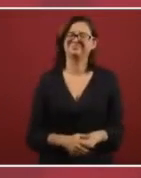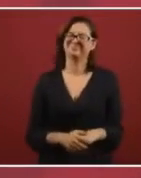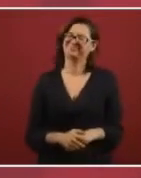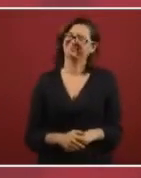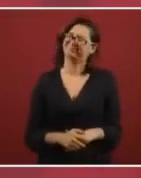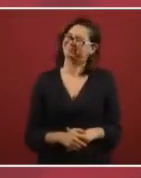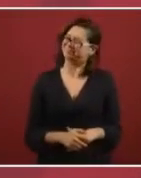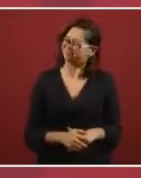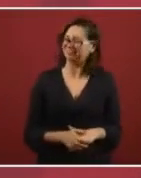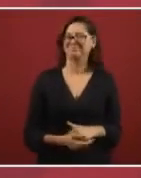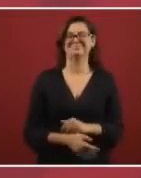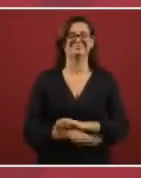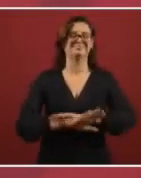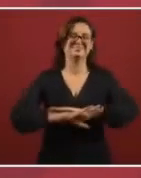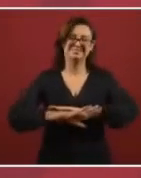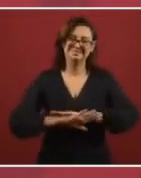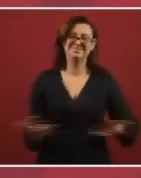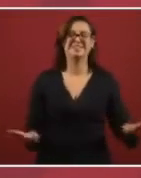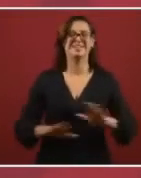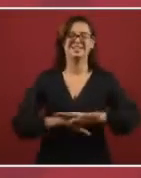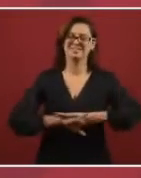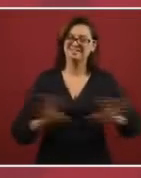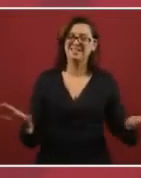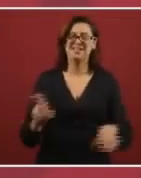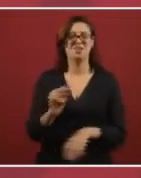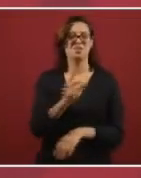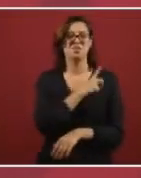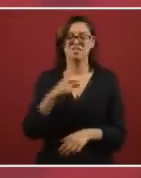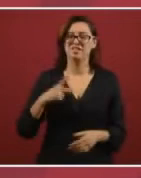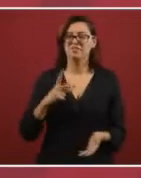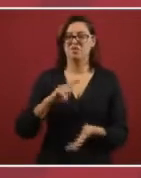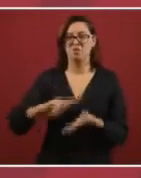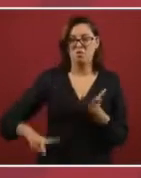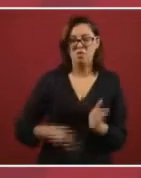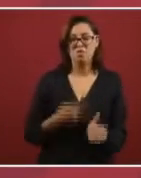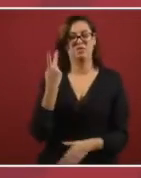So eso no debe de that should pasando. Not continue to happen.